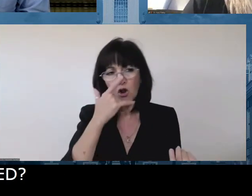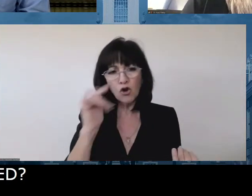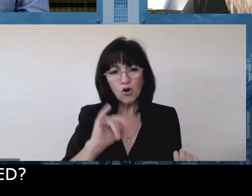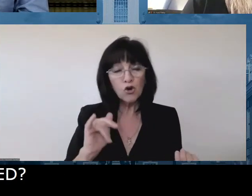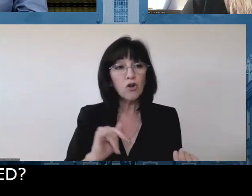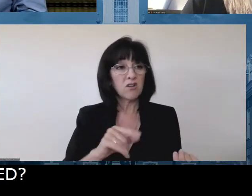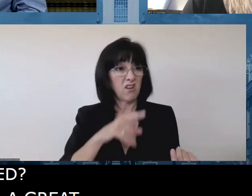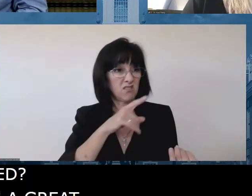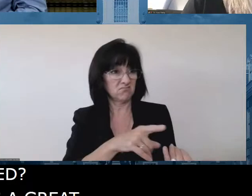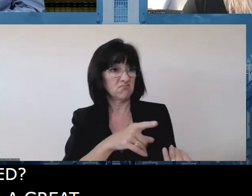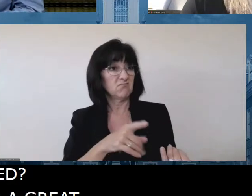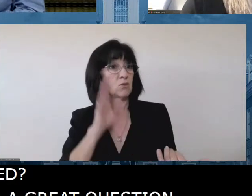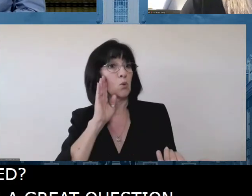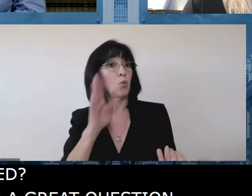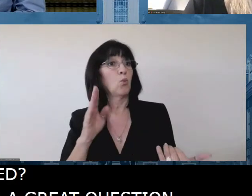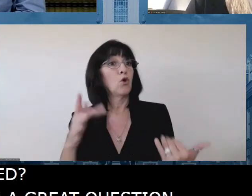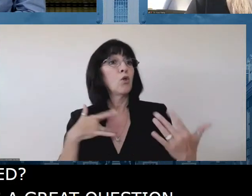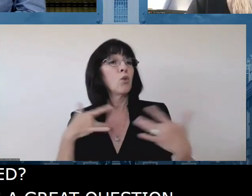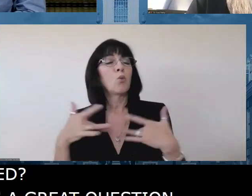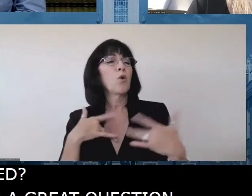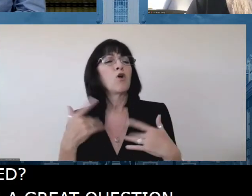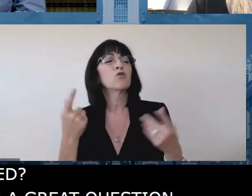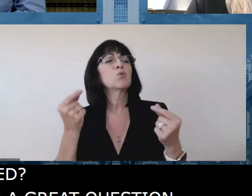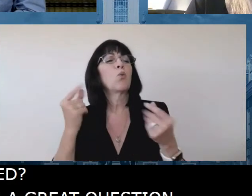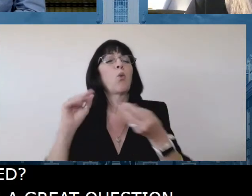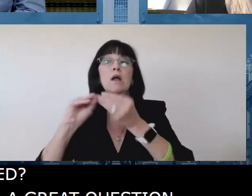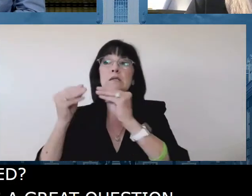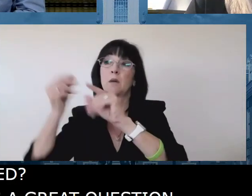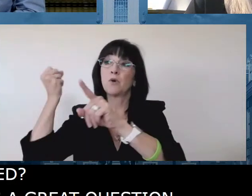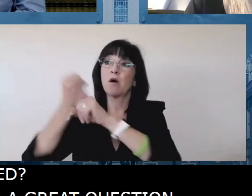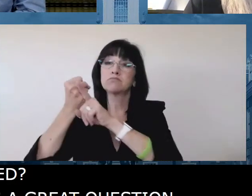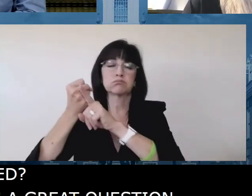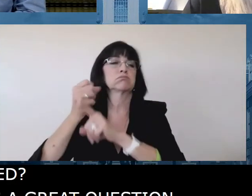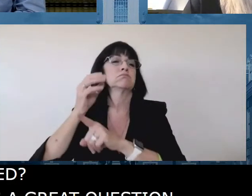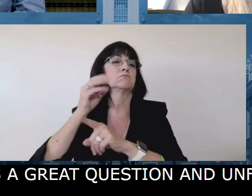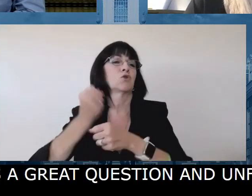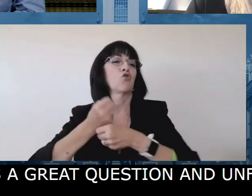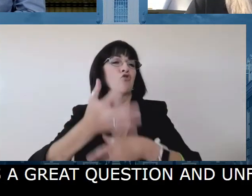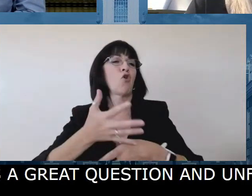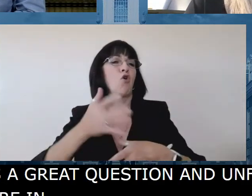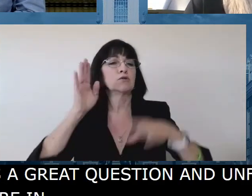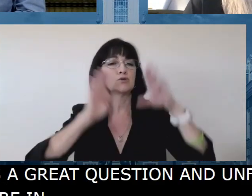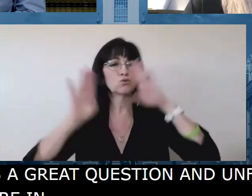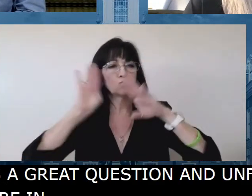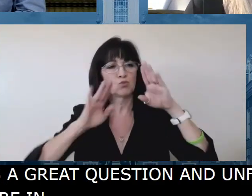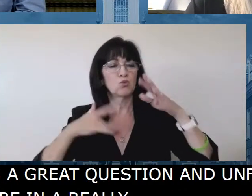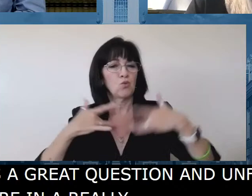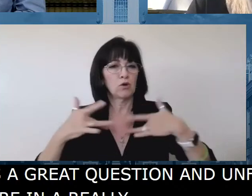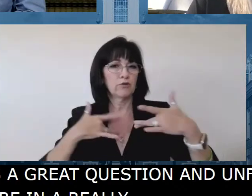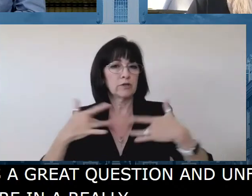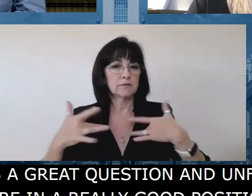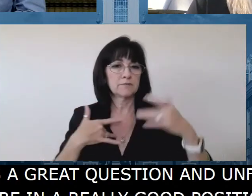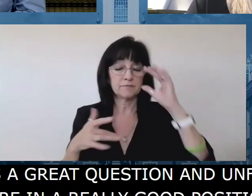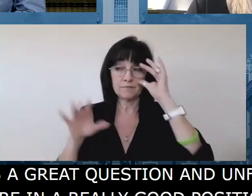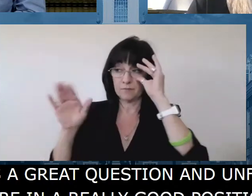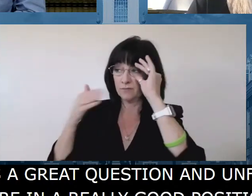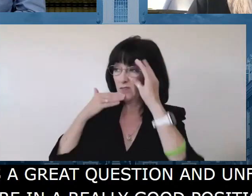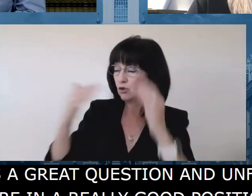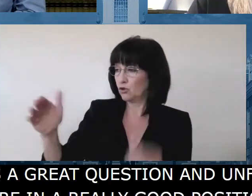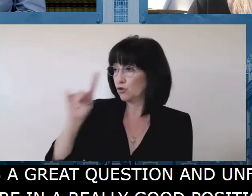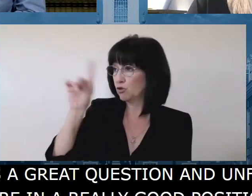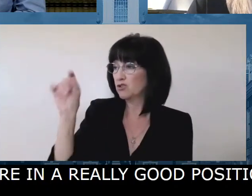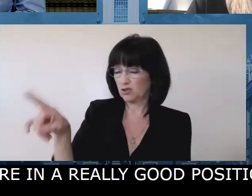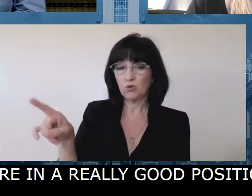and fortunately, we're in really good position there. You know, from the beginning. That was one of my